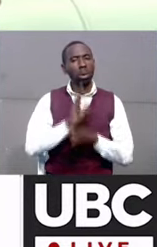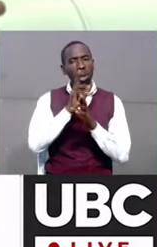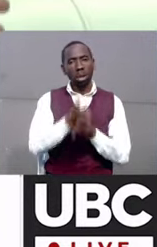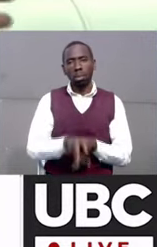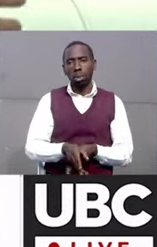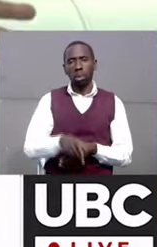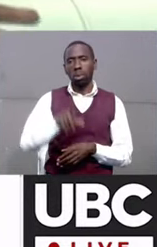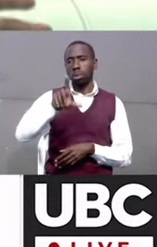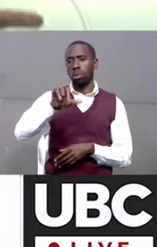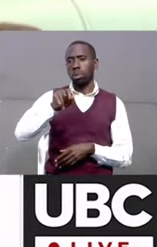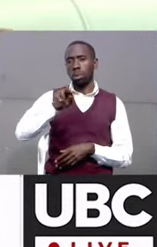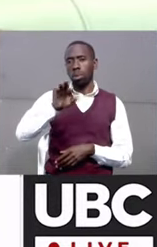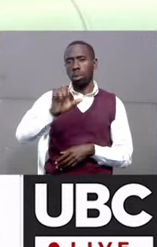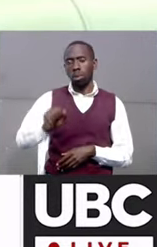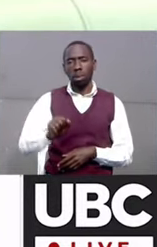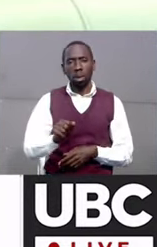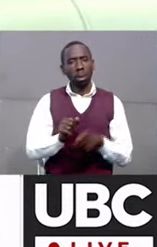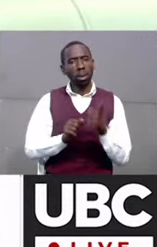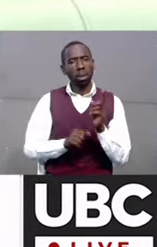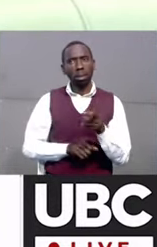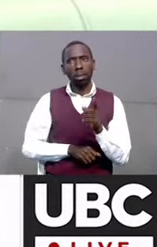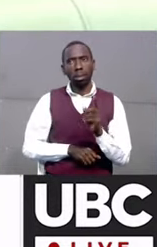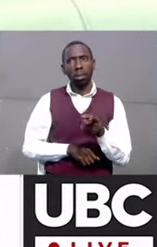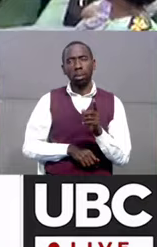to come and disorganize the house in that manner?